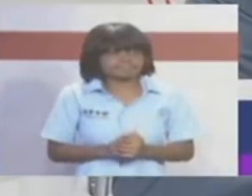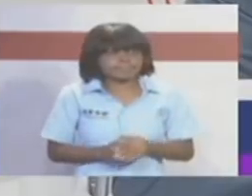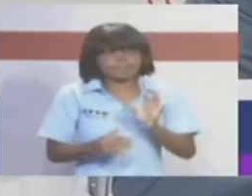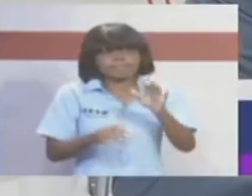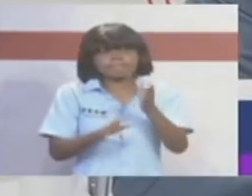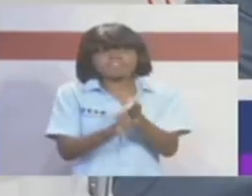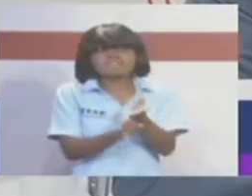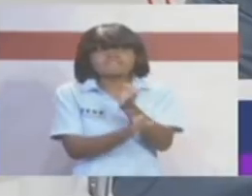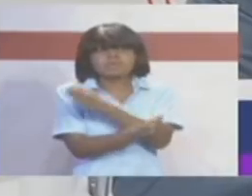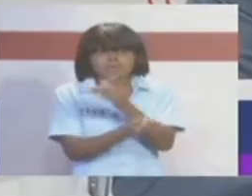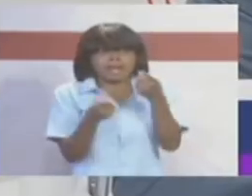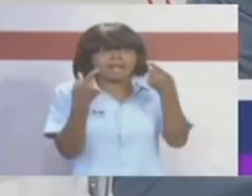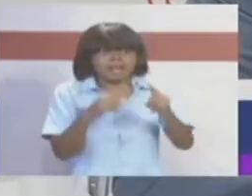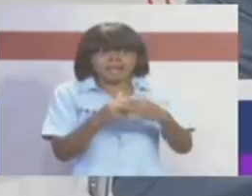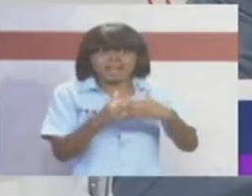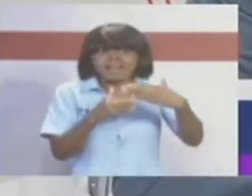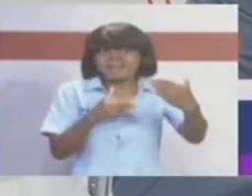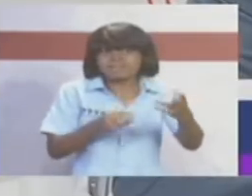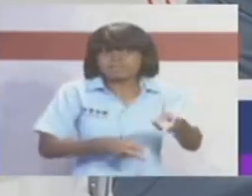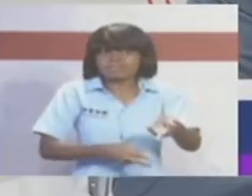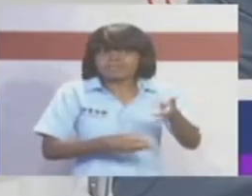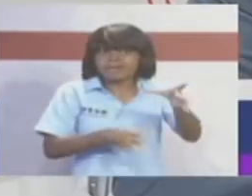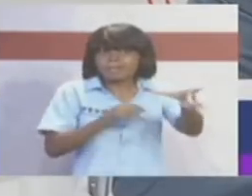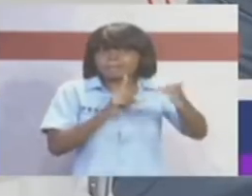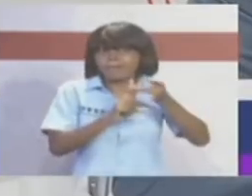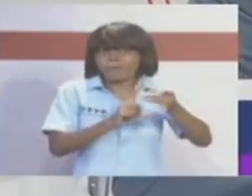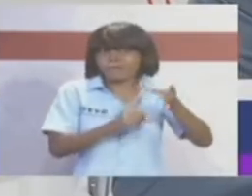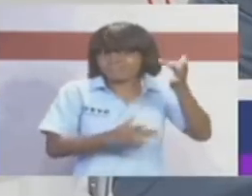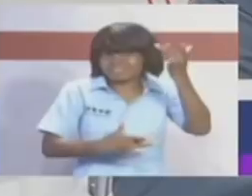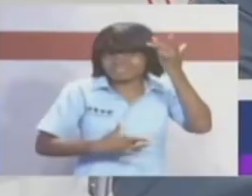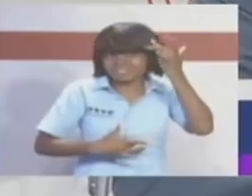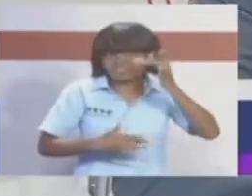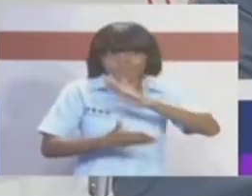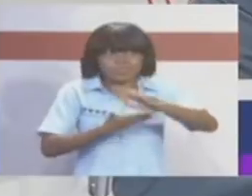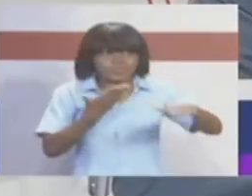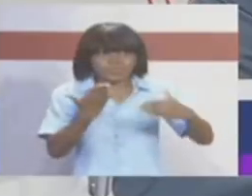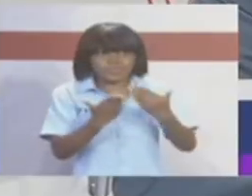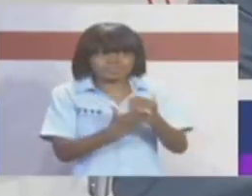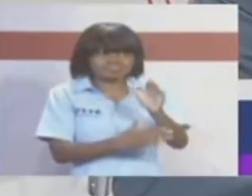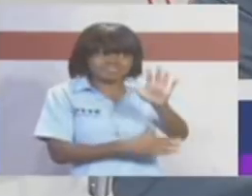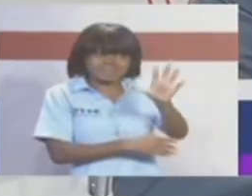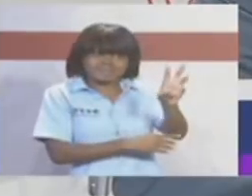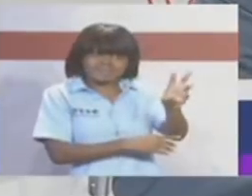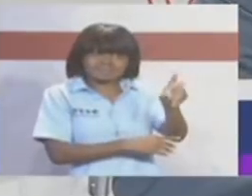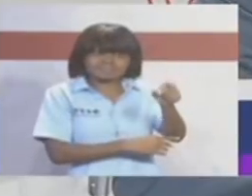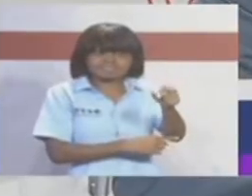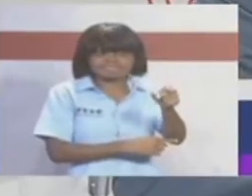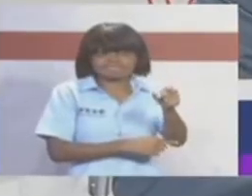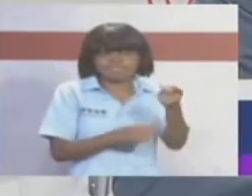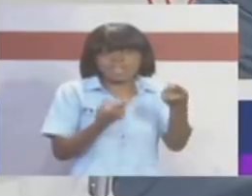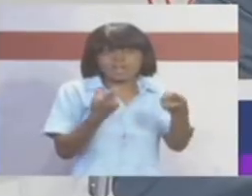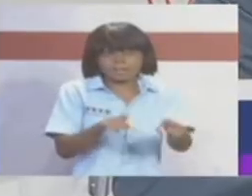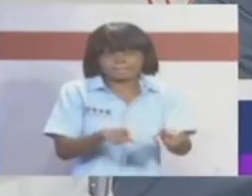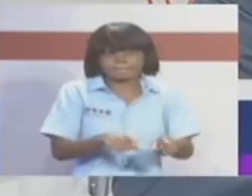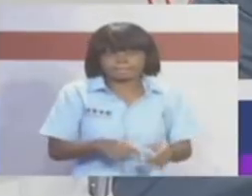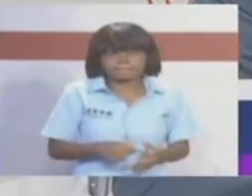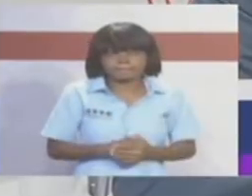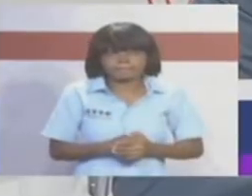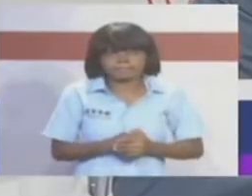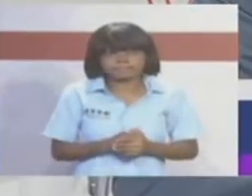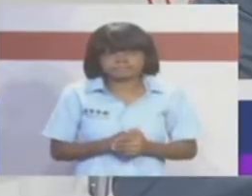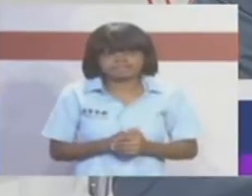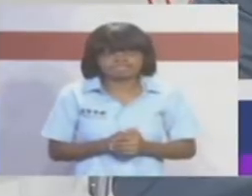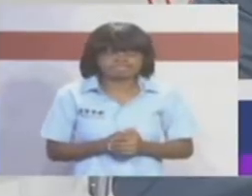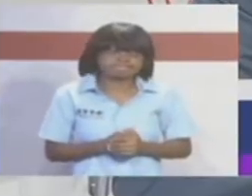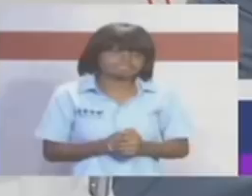those would be, all of the 56 would be persons who met those criteria. And there have been 56 individuals in that grouping,